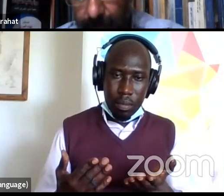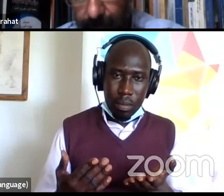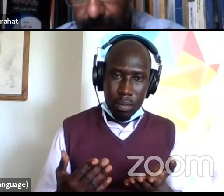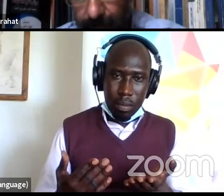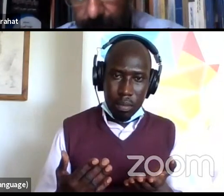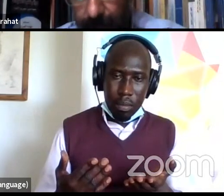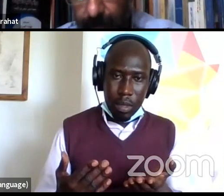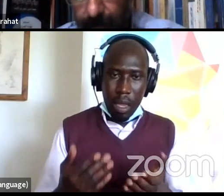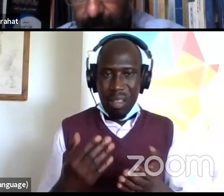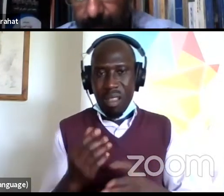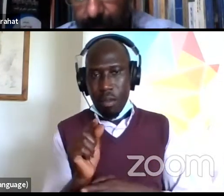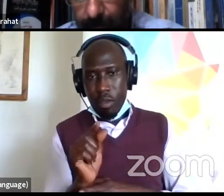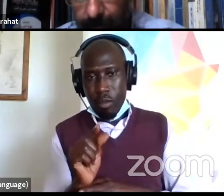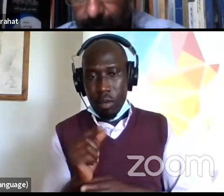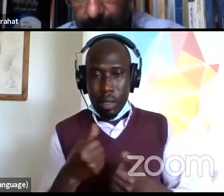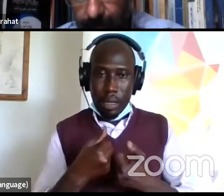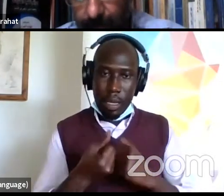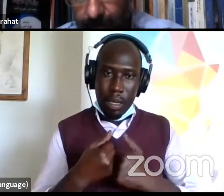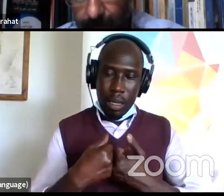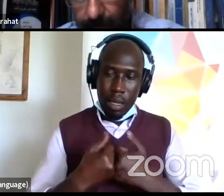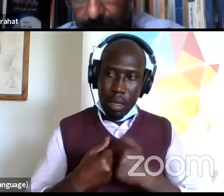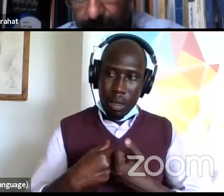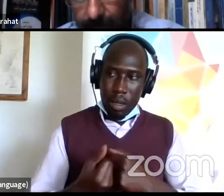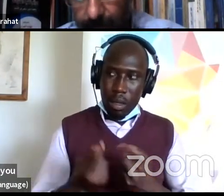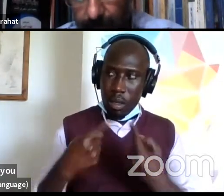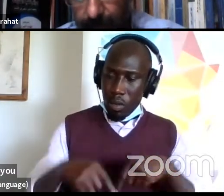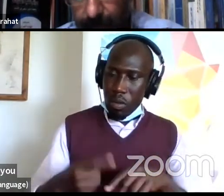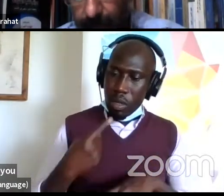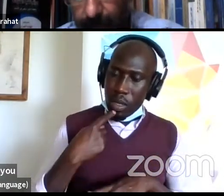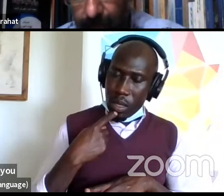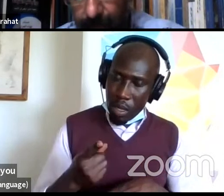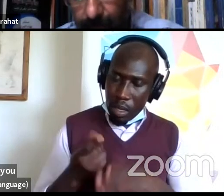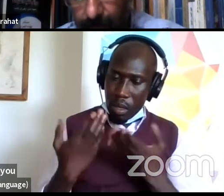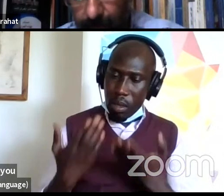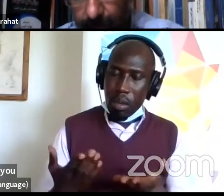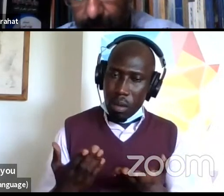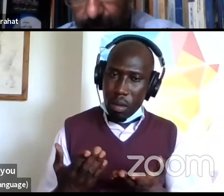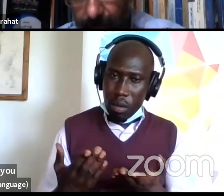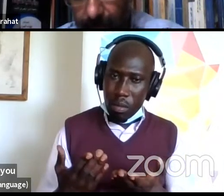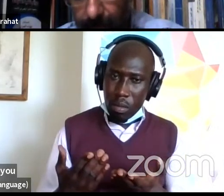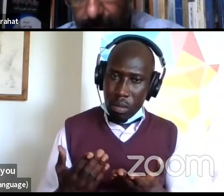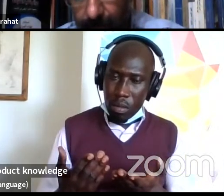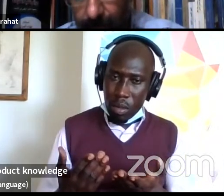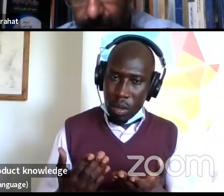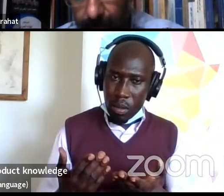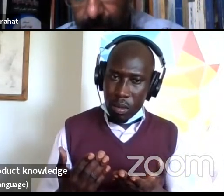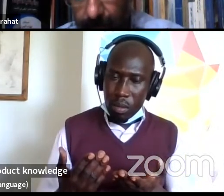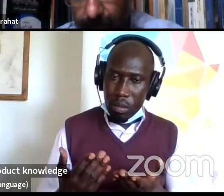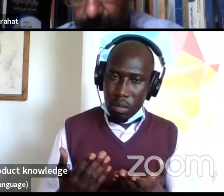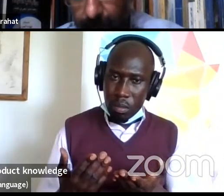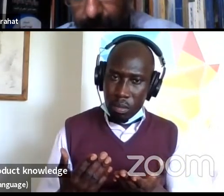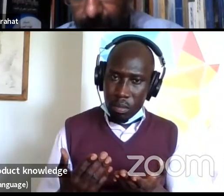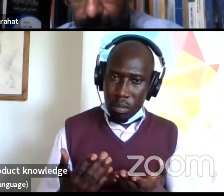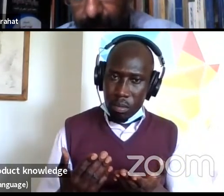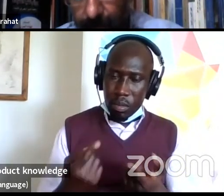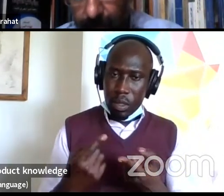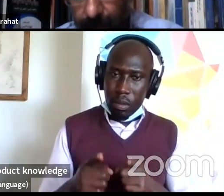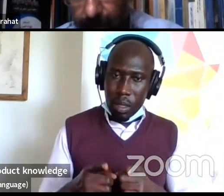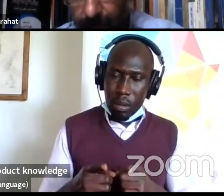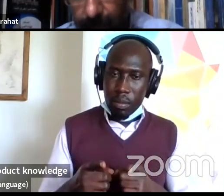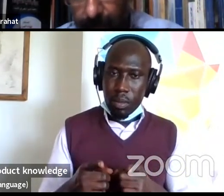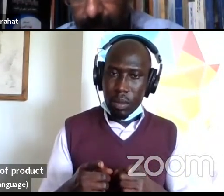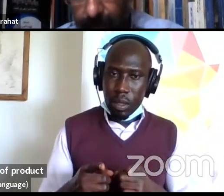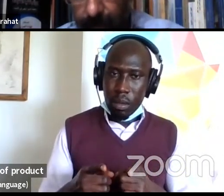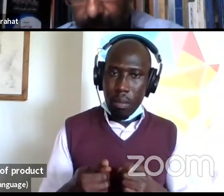few challenges. We say it a lot about emerging technologies, artificial intelligence, etc.